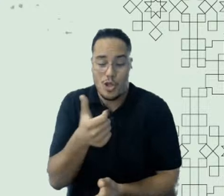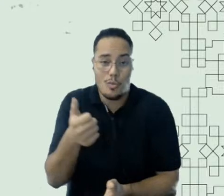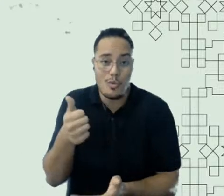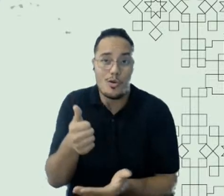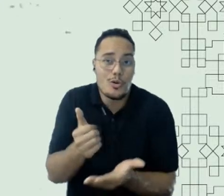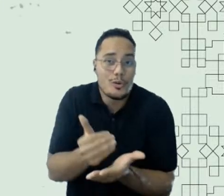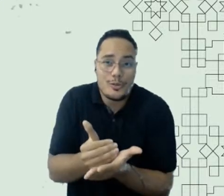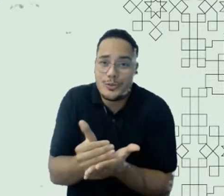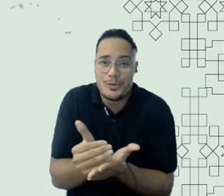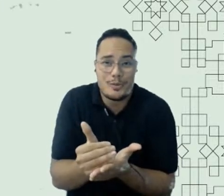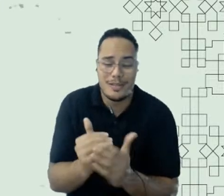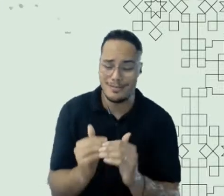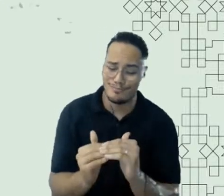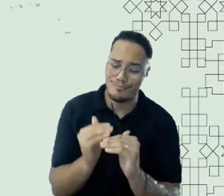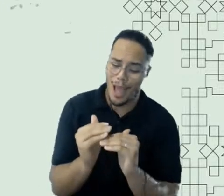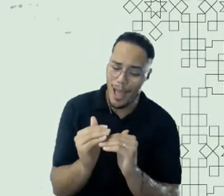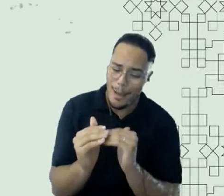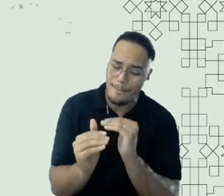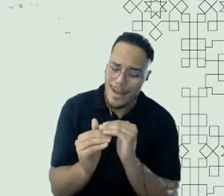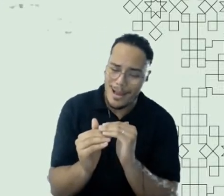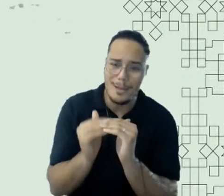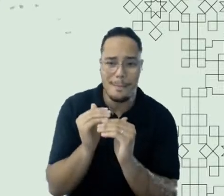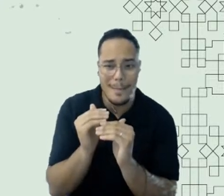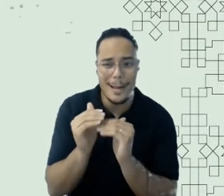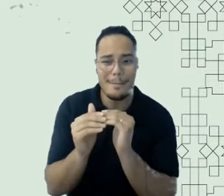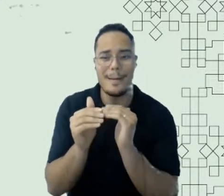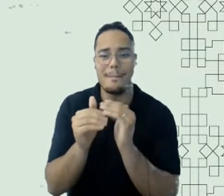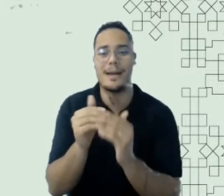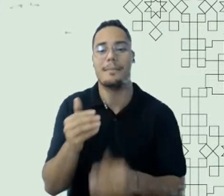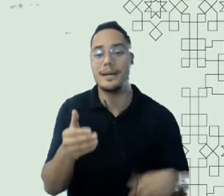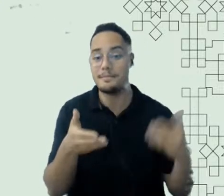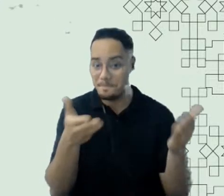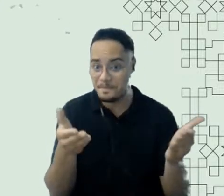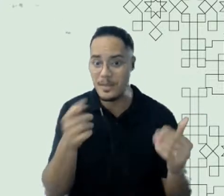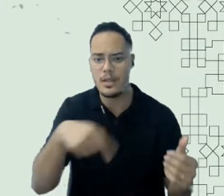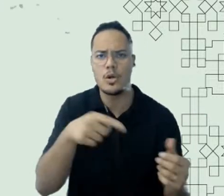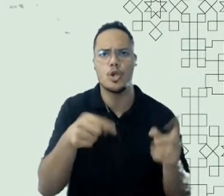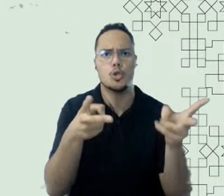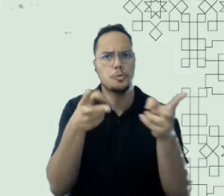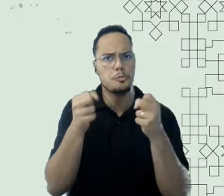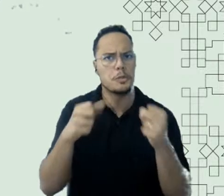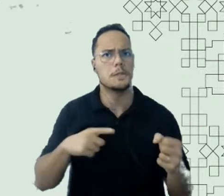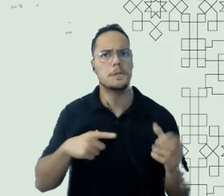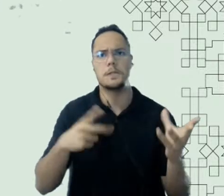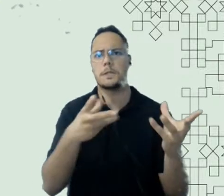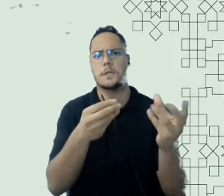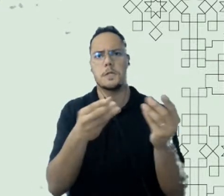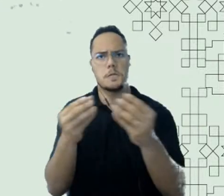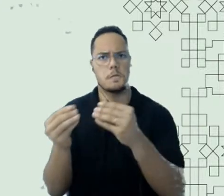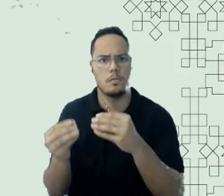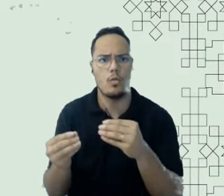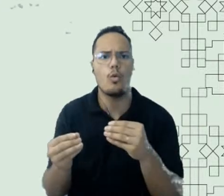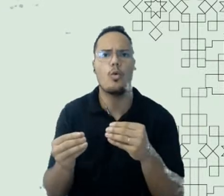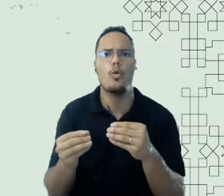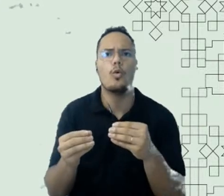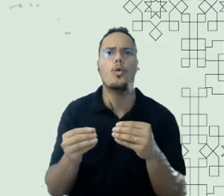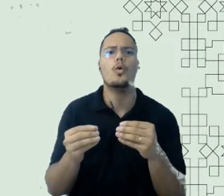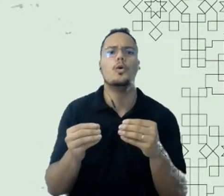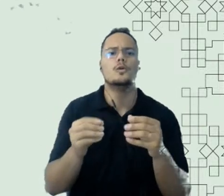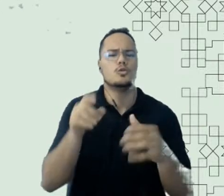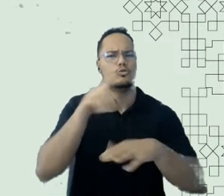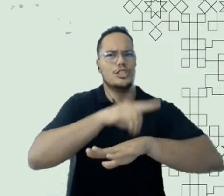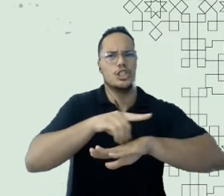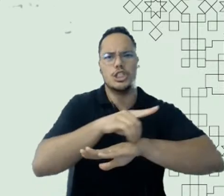emerging digital actors that were starting to take benefit from the digital market. So the point was completely different